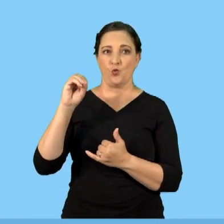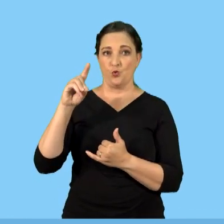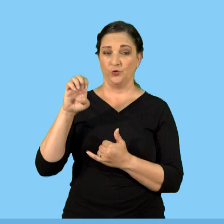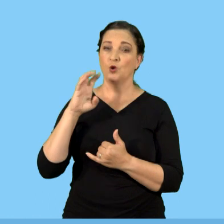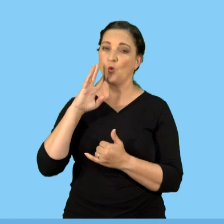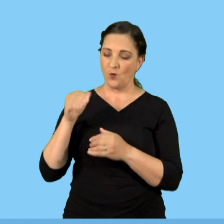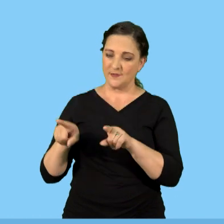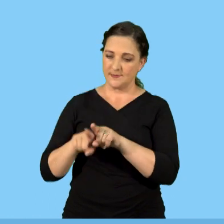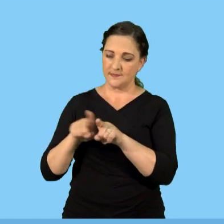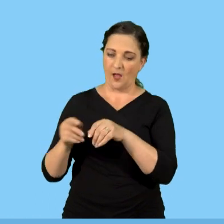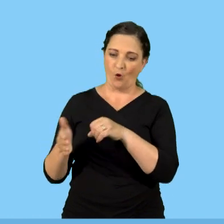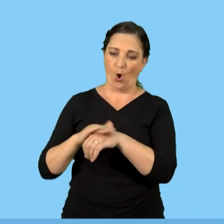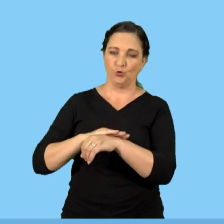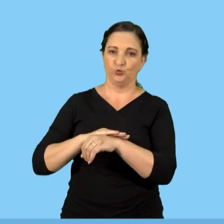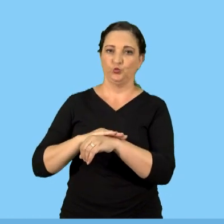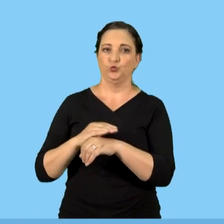coat this metal.